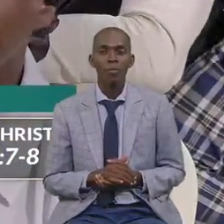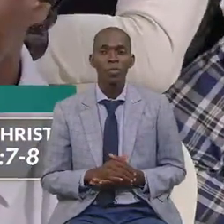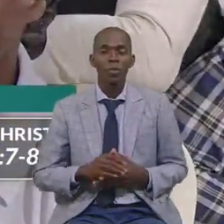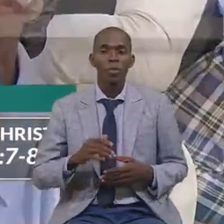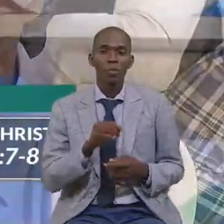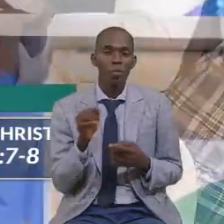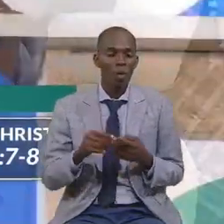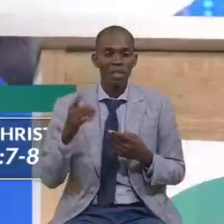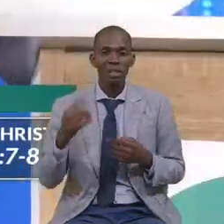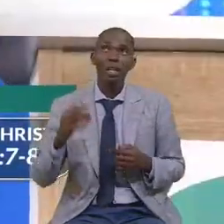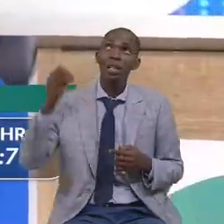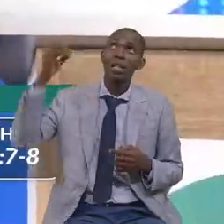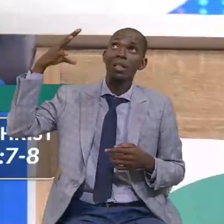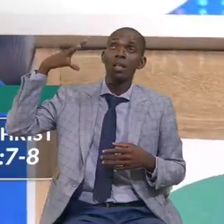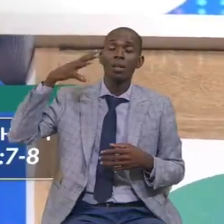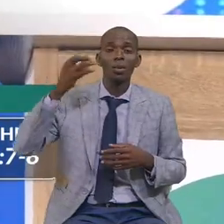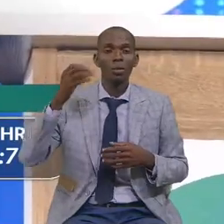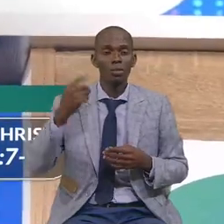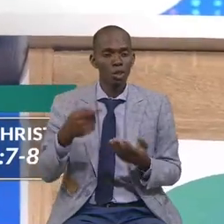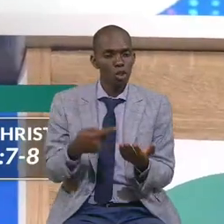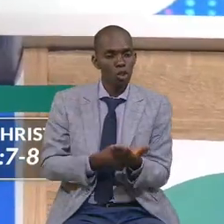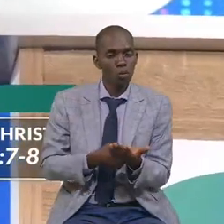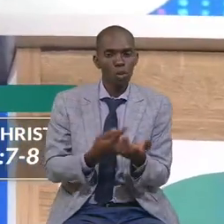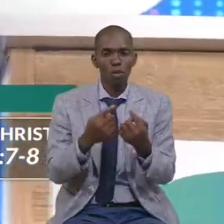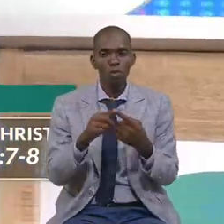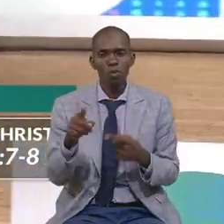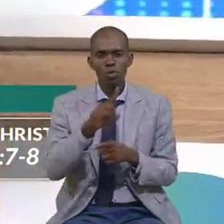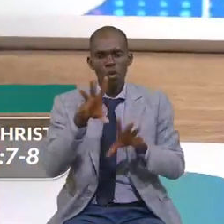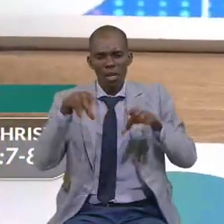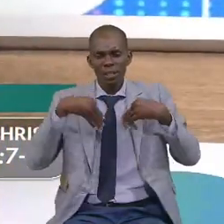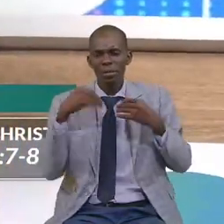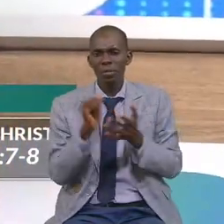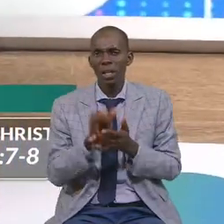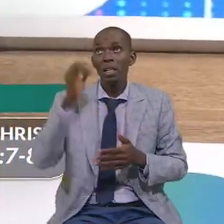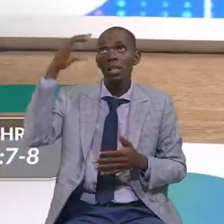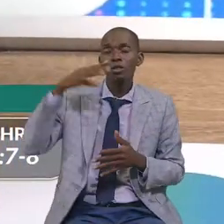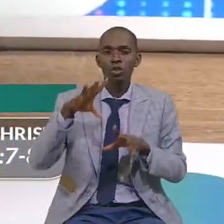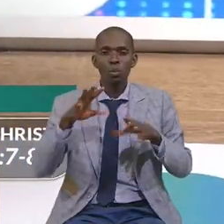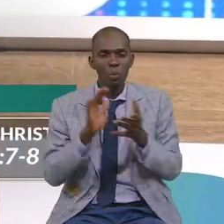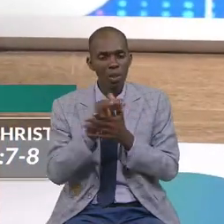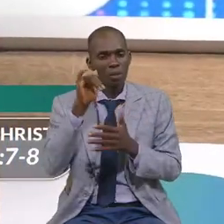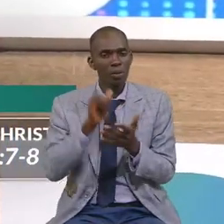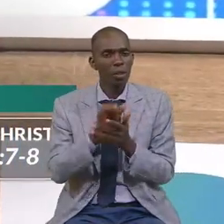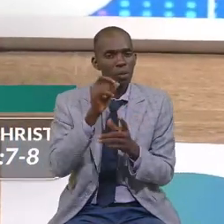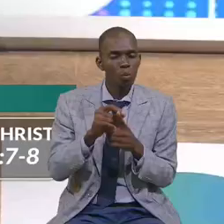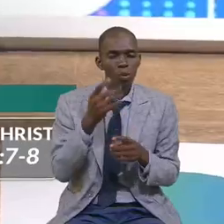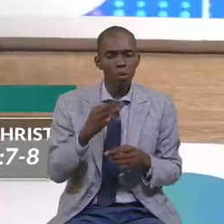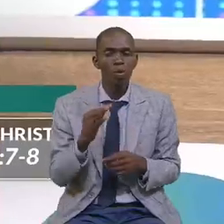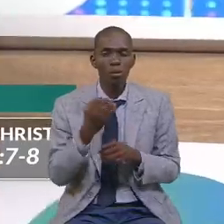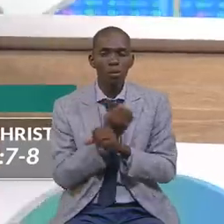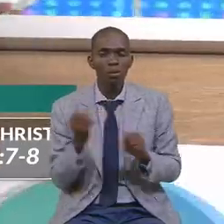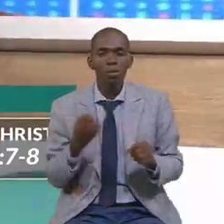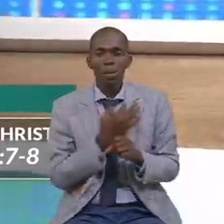gospel comes to you, and you accept that, and you believe that, and you embrace that, and